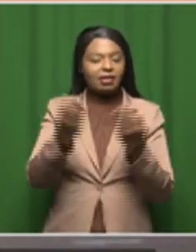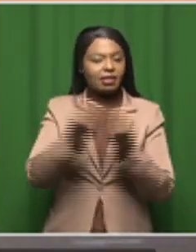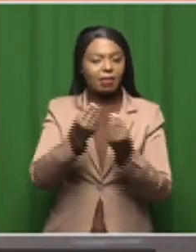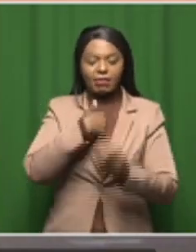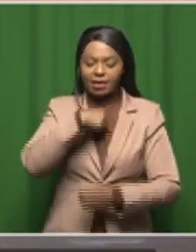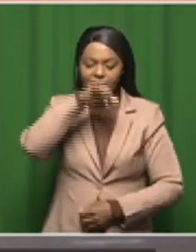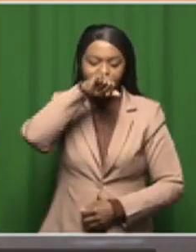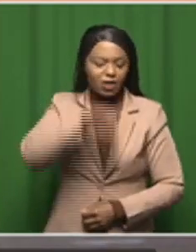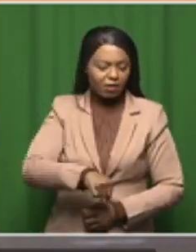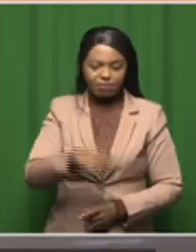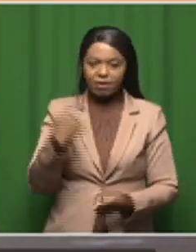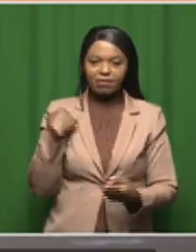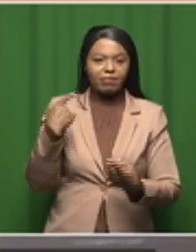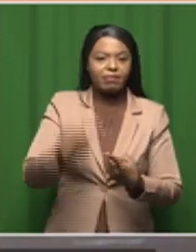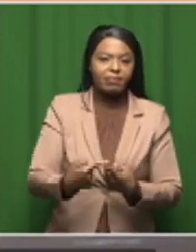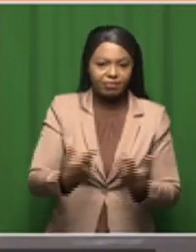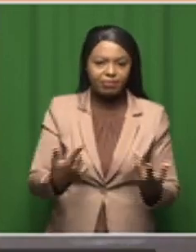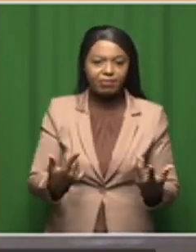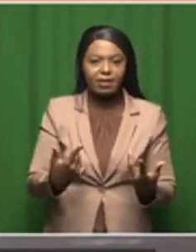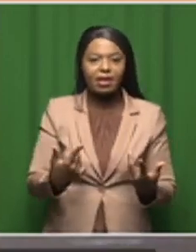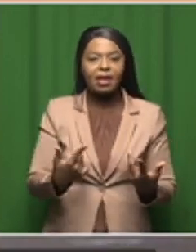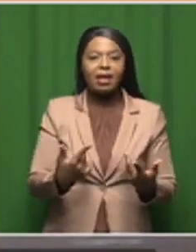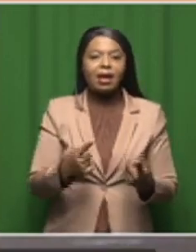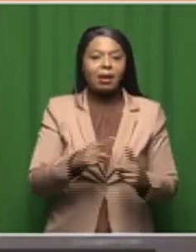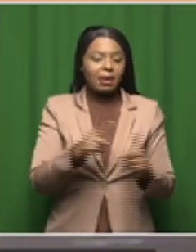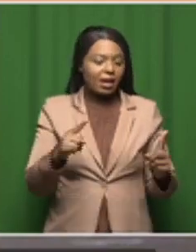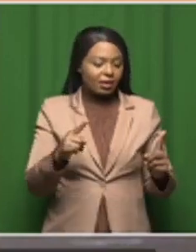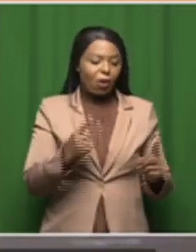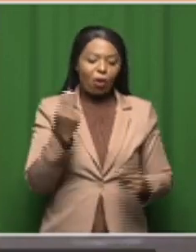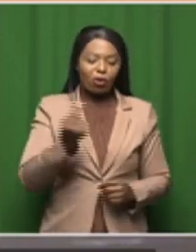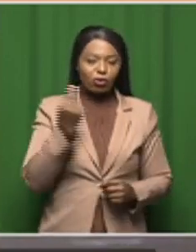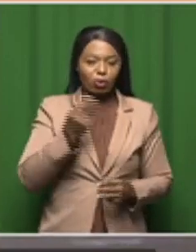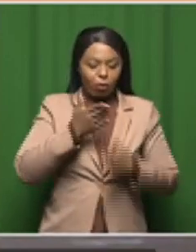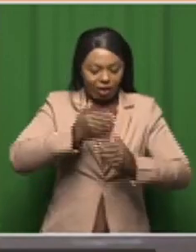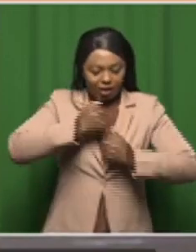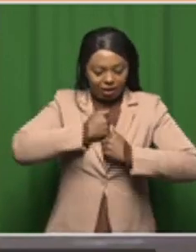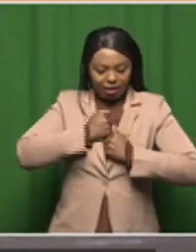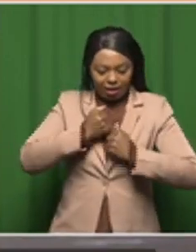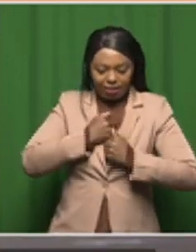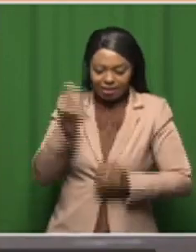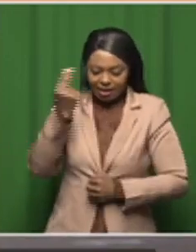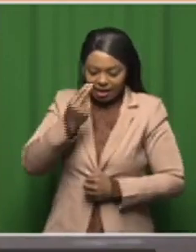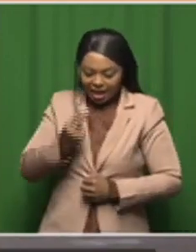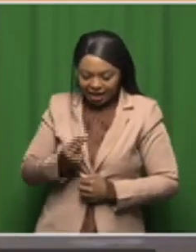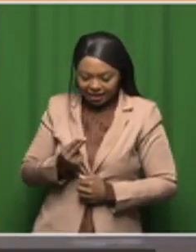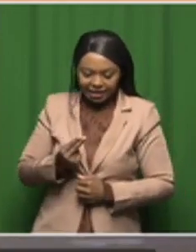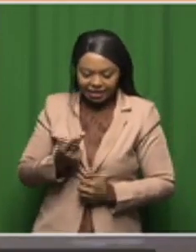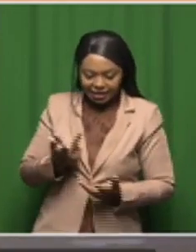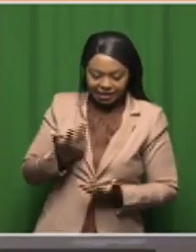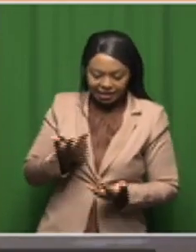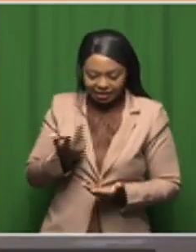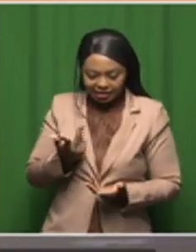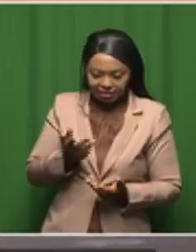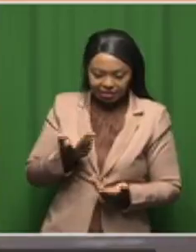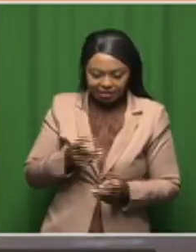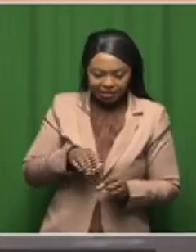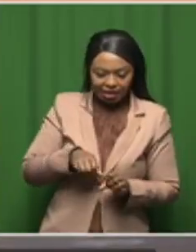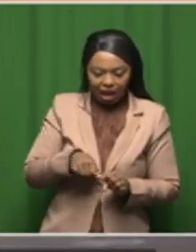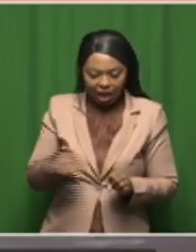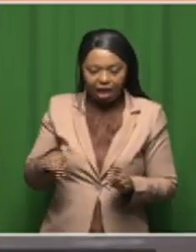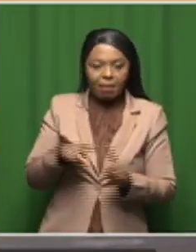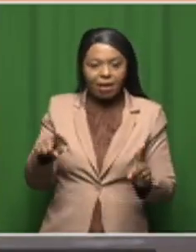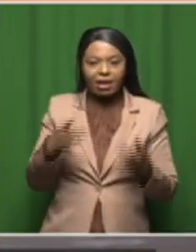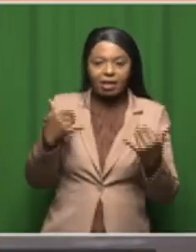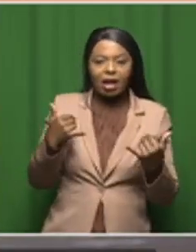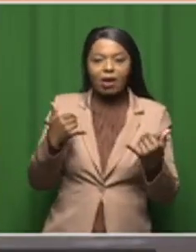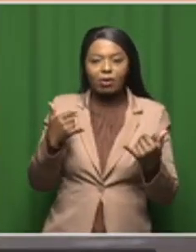Possibly to the neglect of my own practice as an artist. So coming back has been quite nerve-wracking, a little bit tentative,